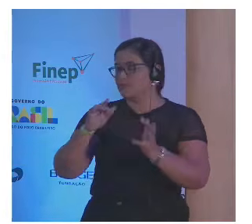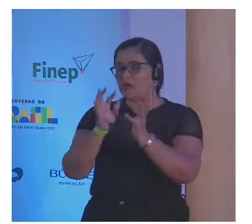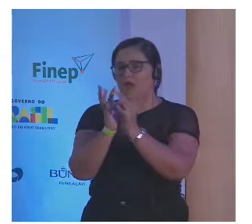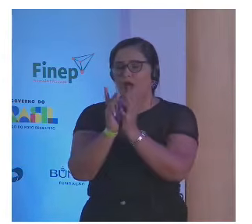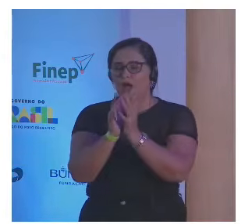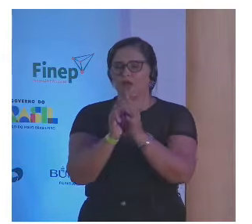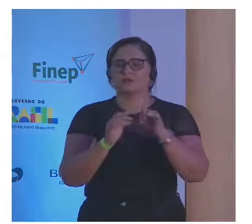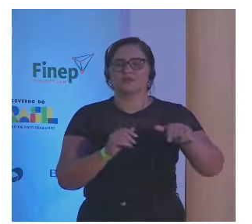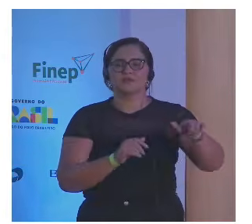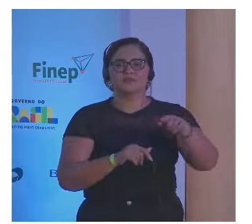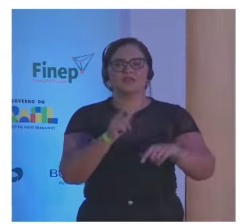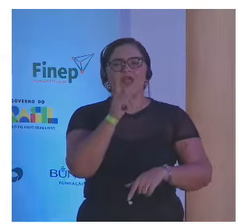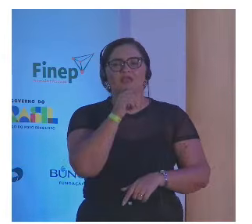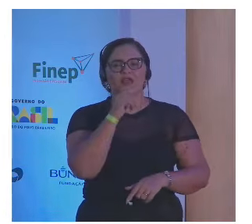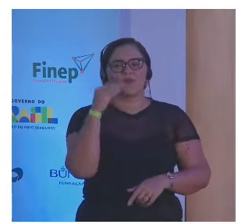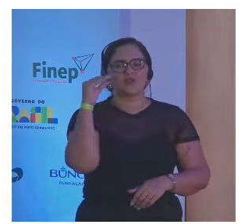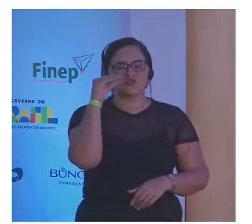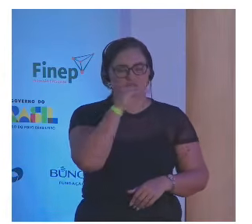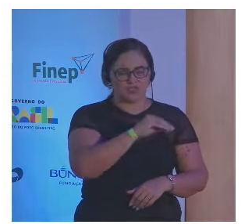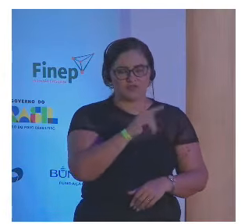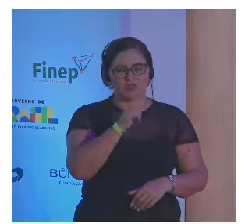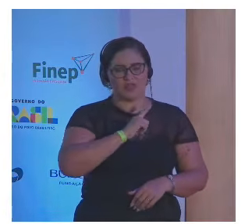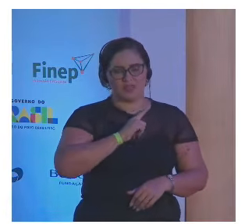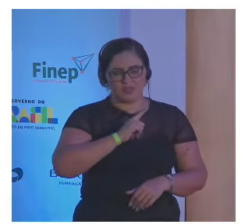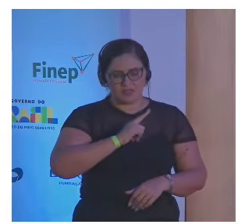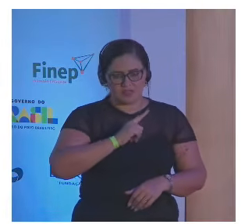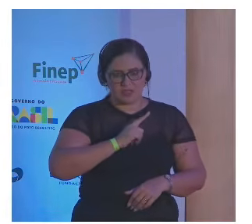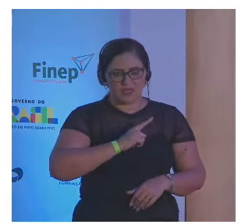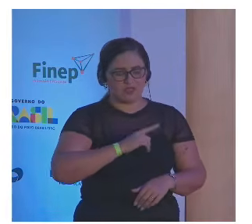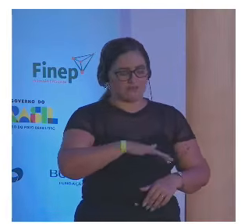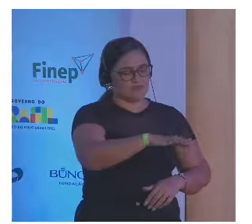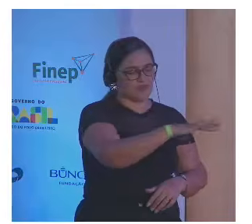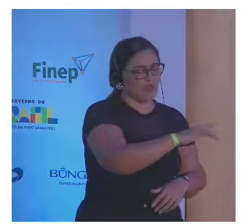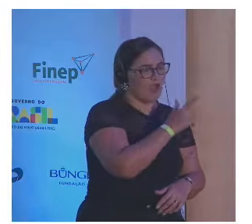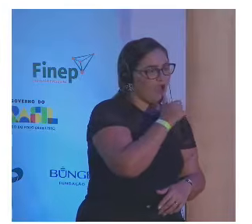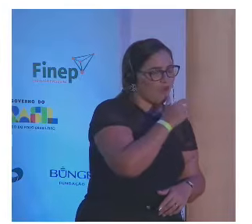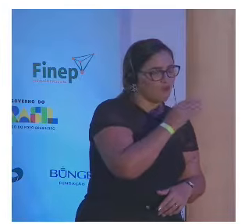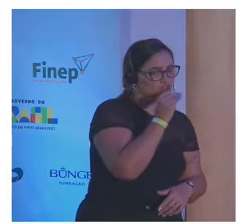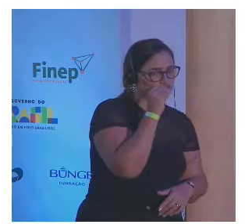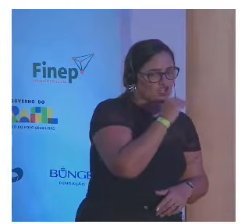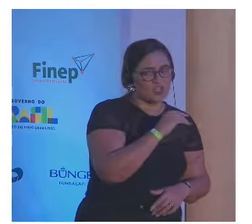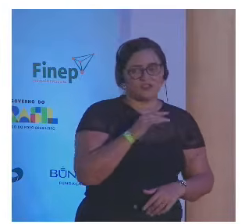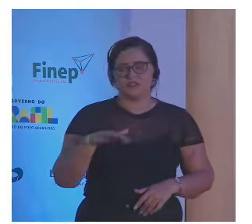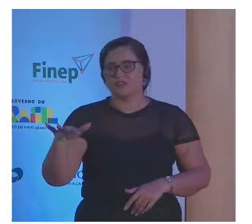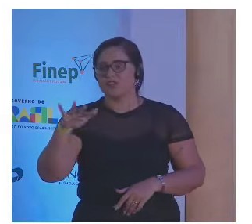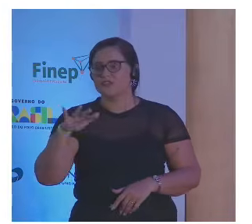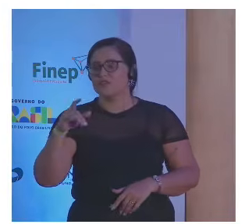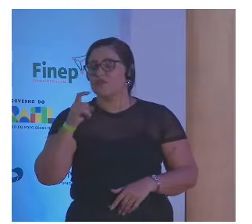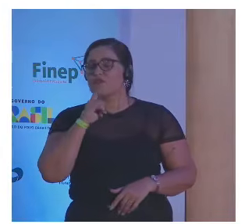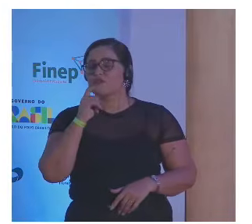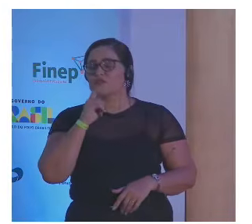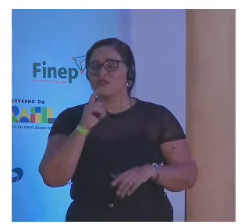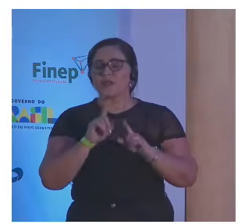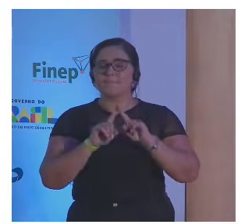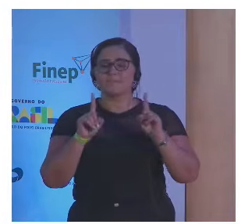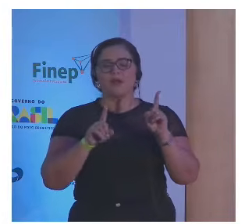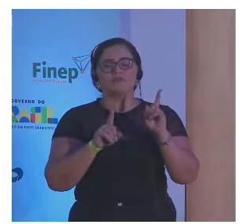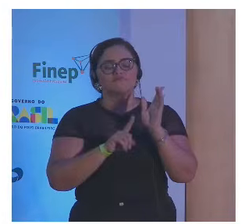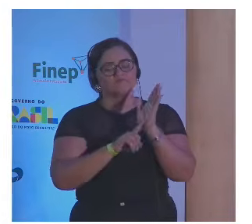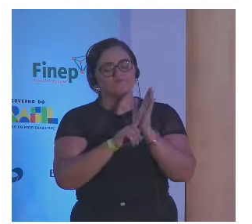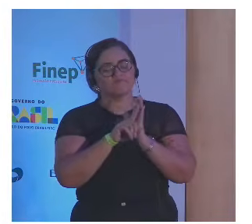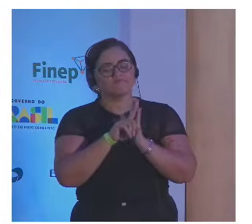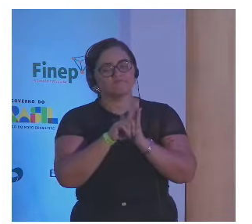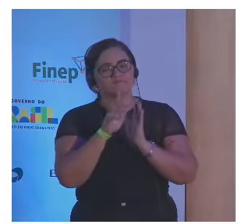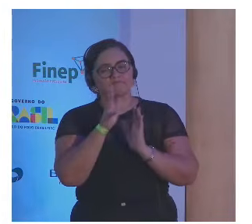reefs and cold water reefs, that both of them grow much, much slower and in deeper water.